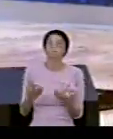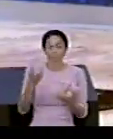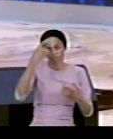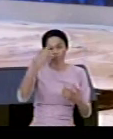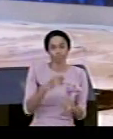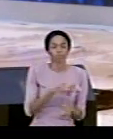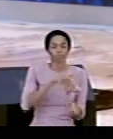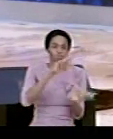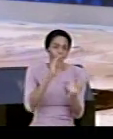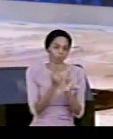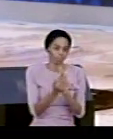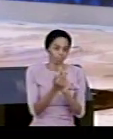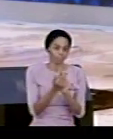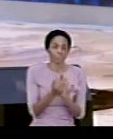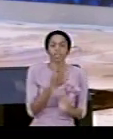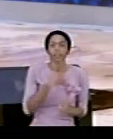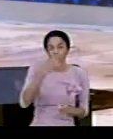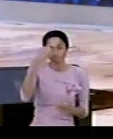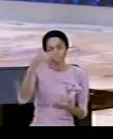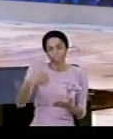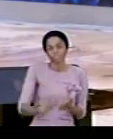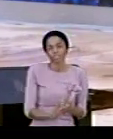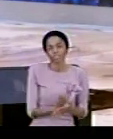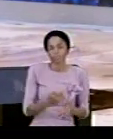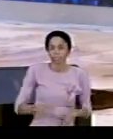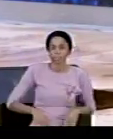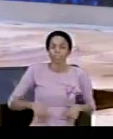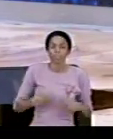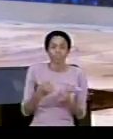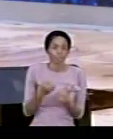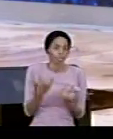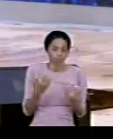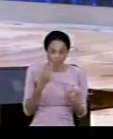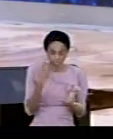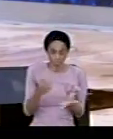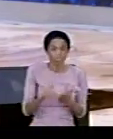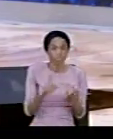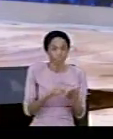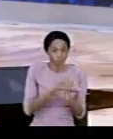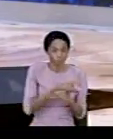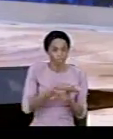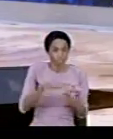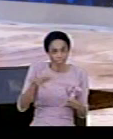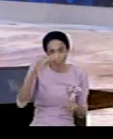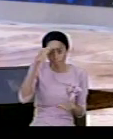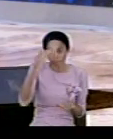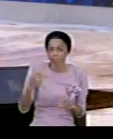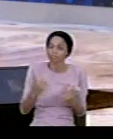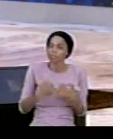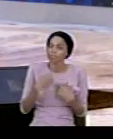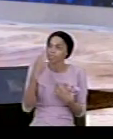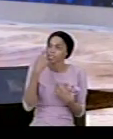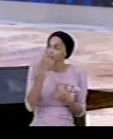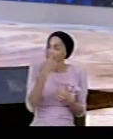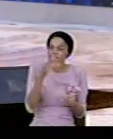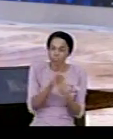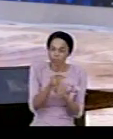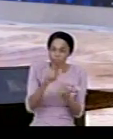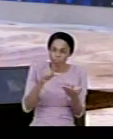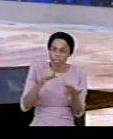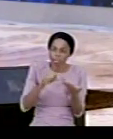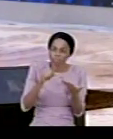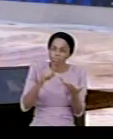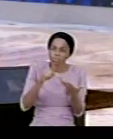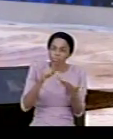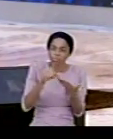and then for a new life. But now look at the lawless man having eyes full of adultery that